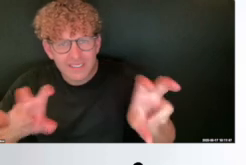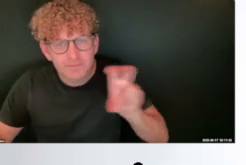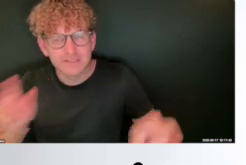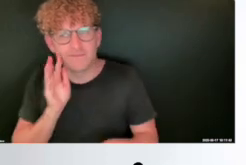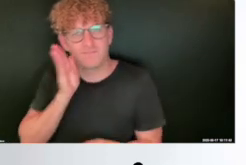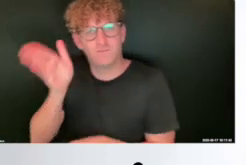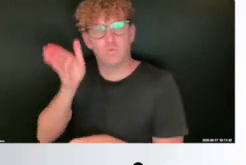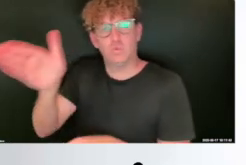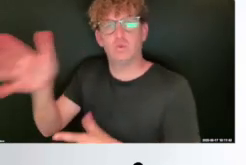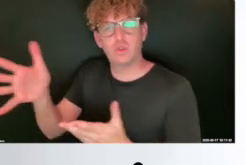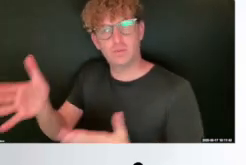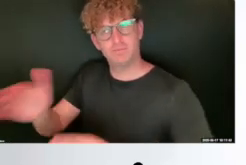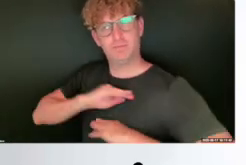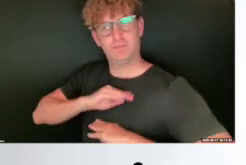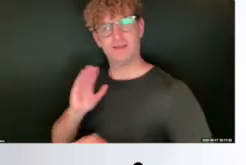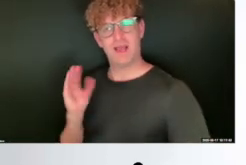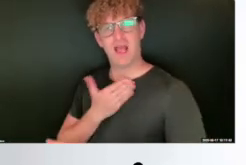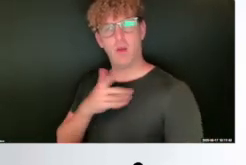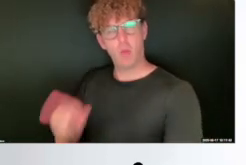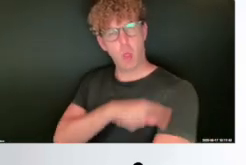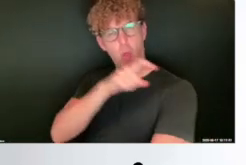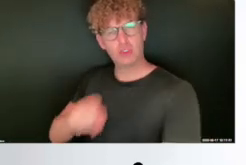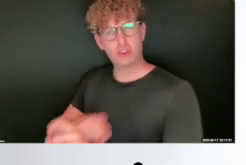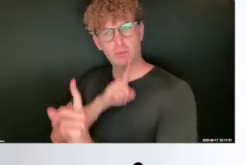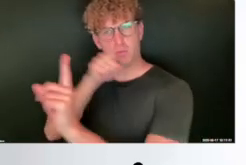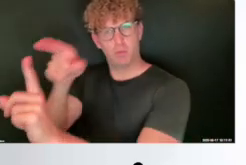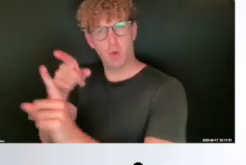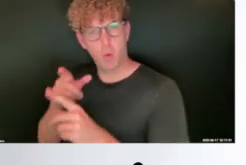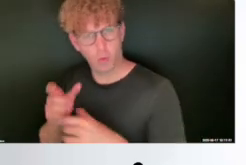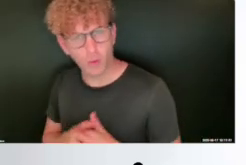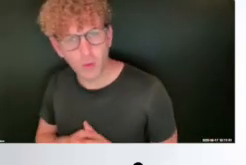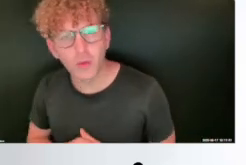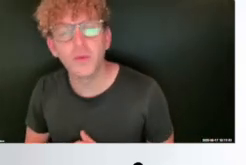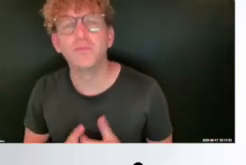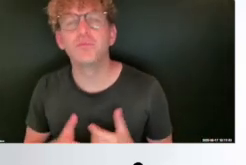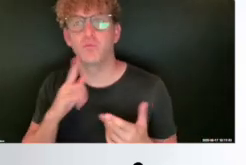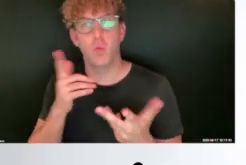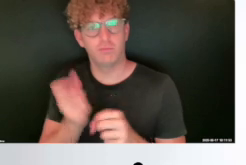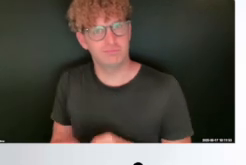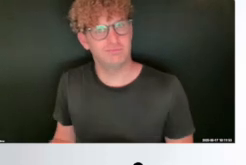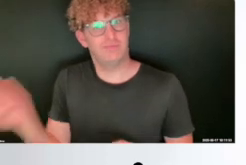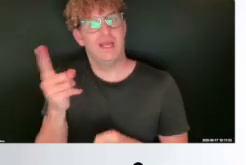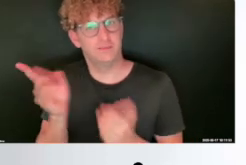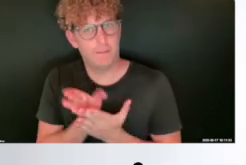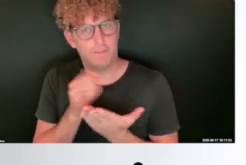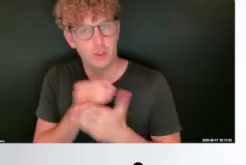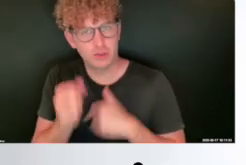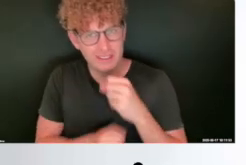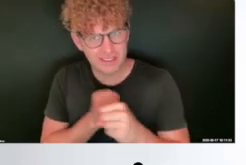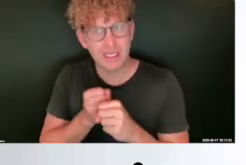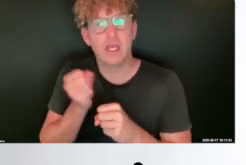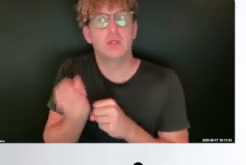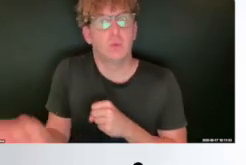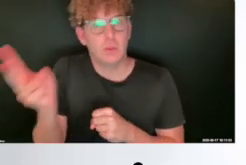at where we need to go and how to get there, makes recommendations for the priority investment areas and